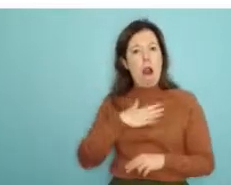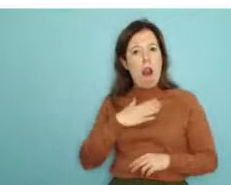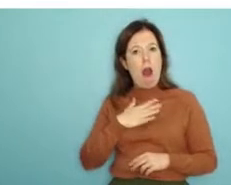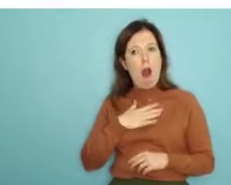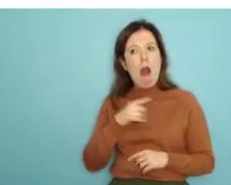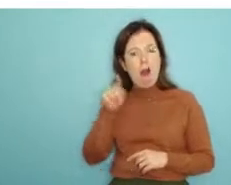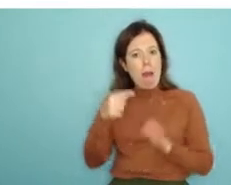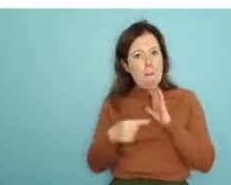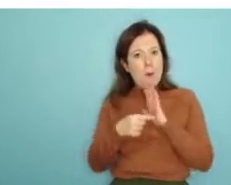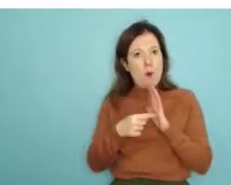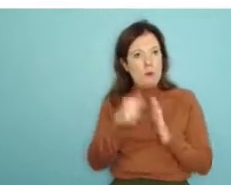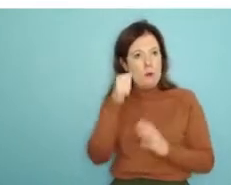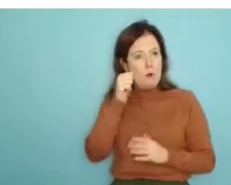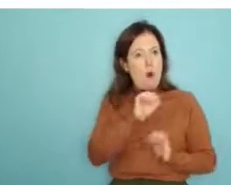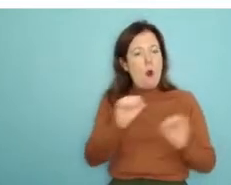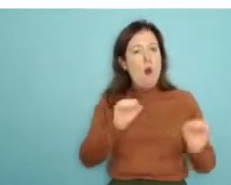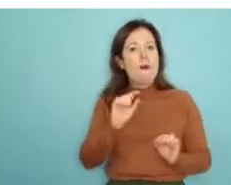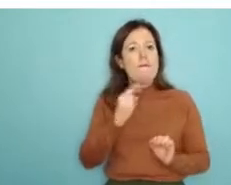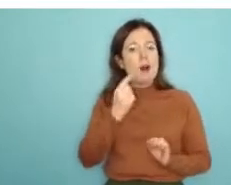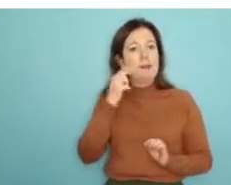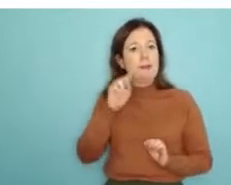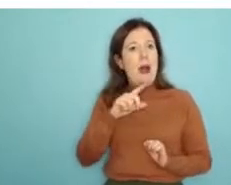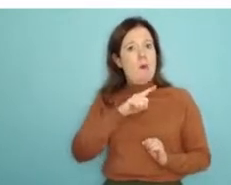on the other side of the counter.